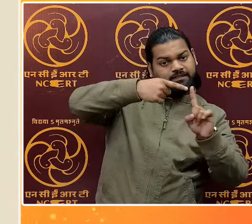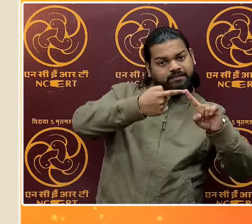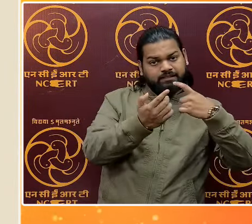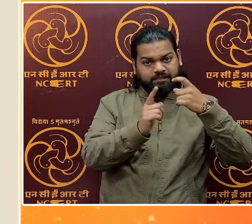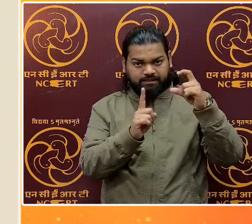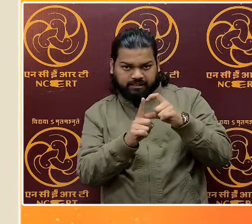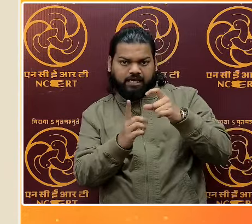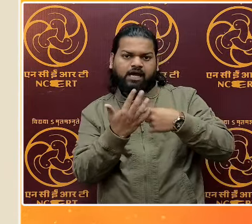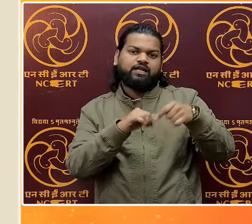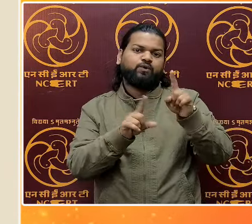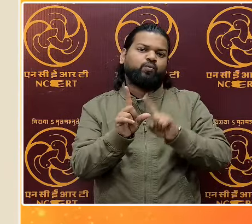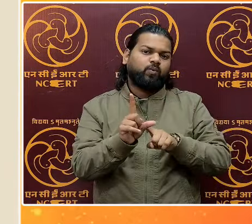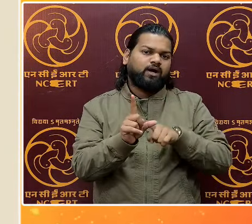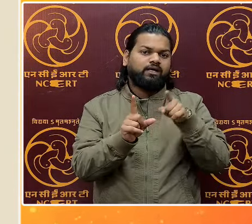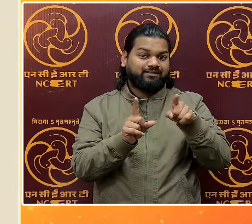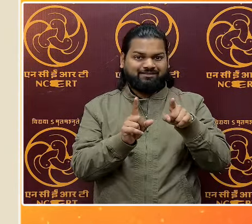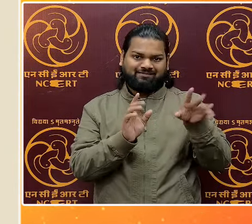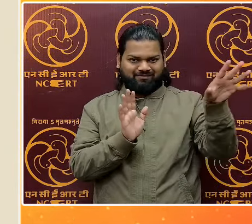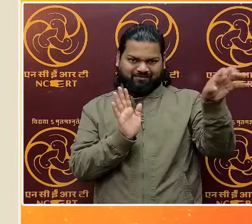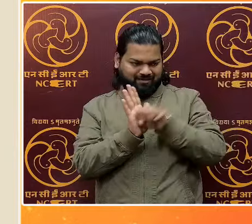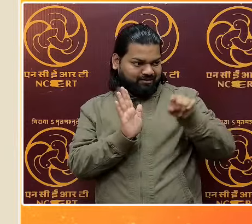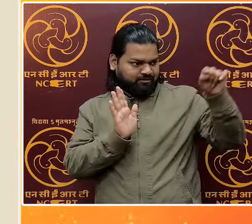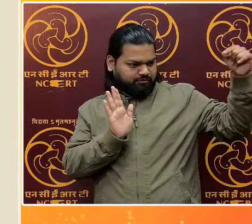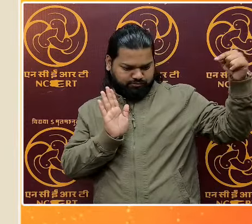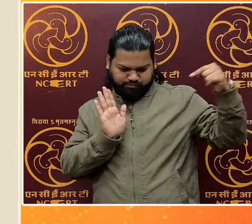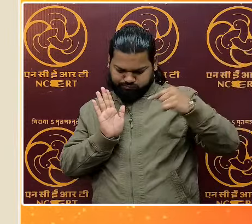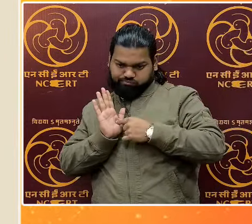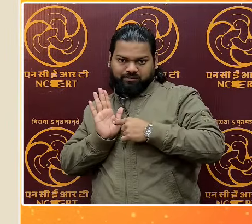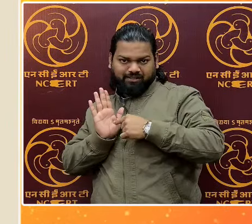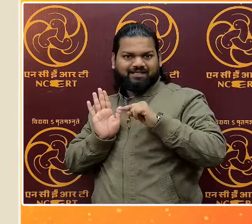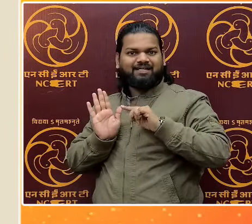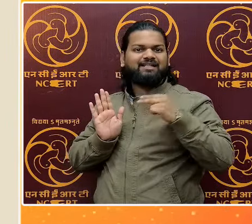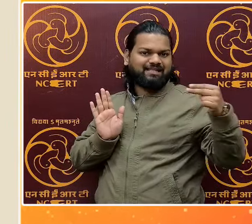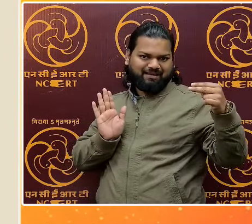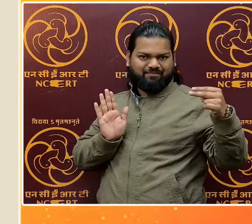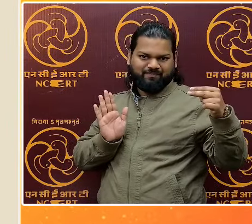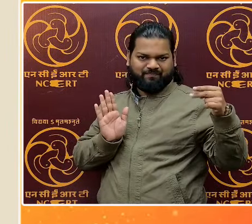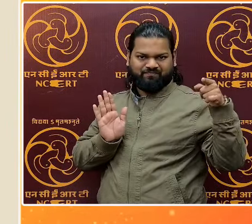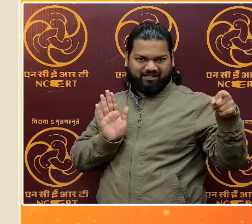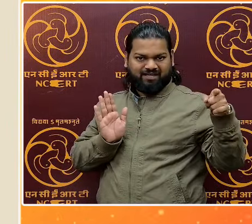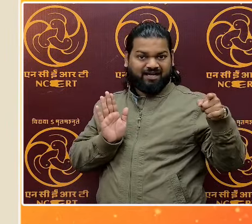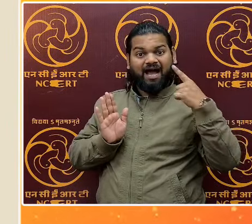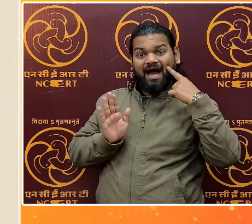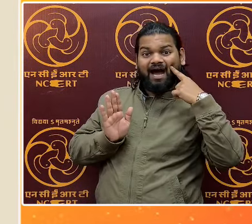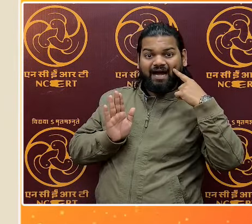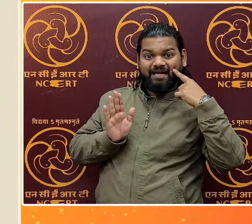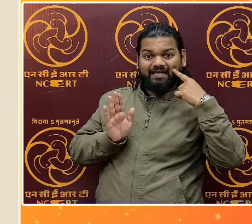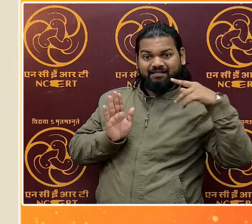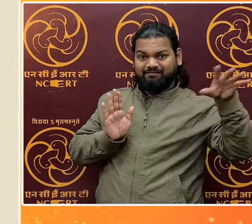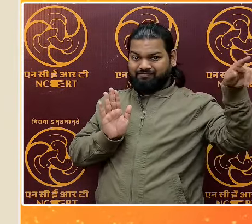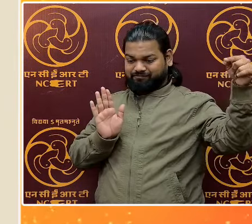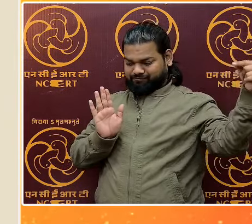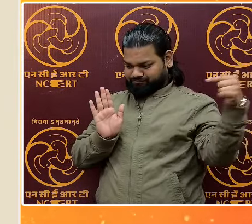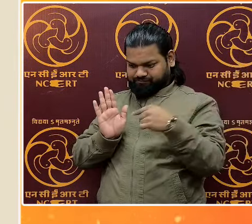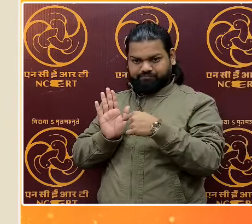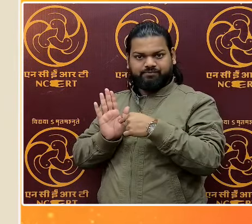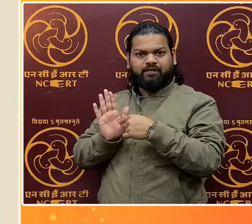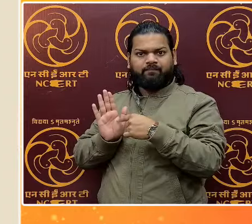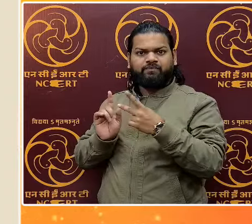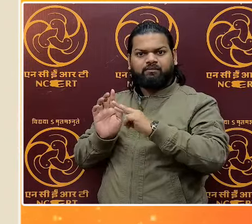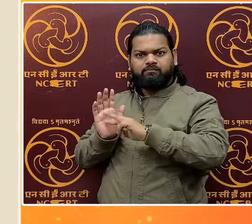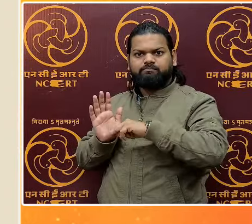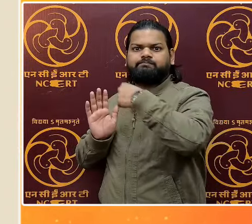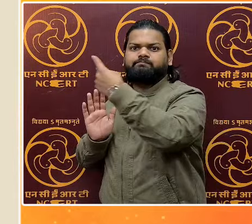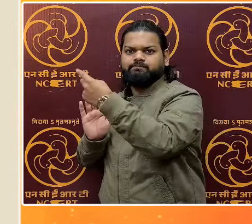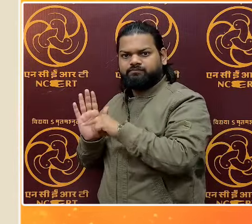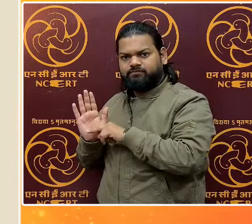clear. Incident ray is the one that is hitting the mirror from the source, it is coming and it is hitting the mirror. Now because